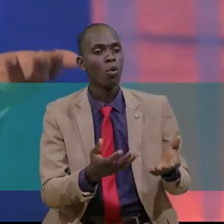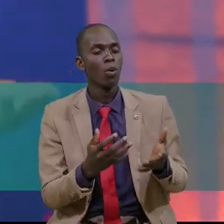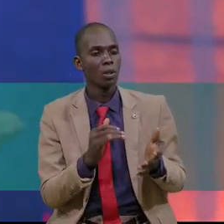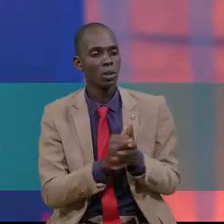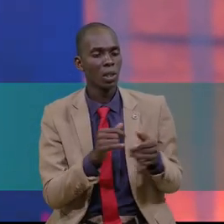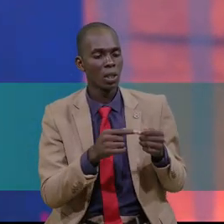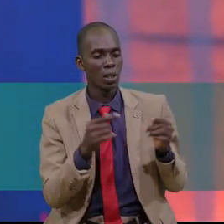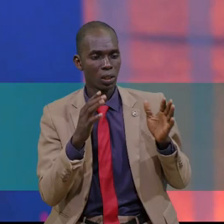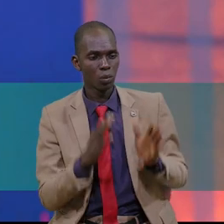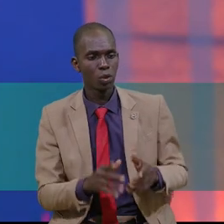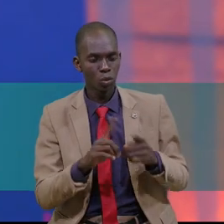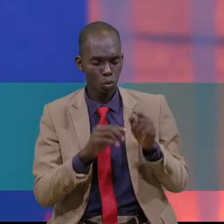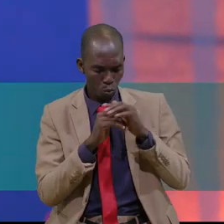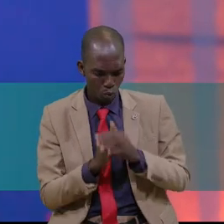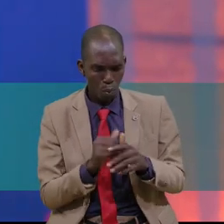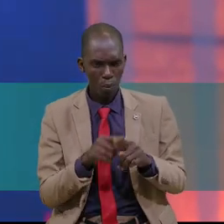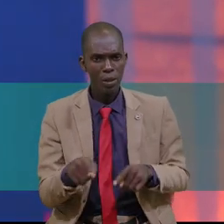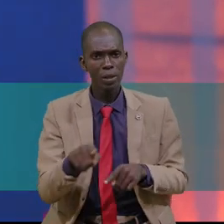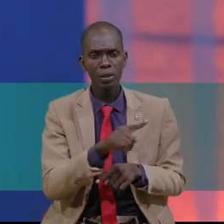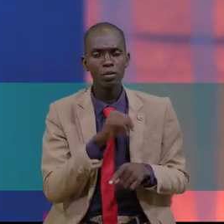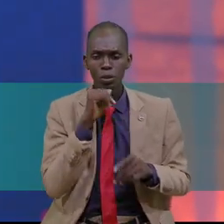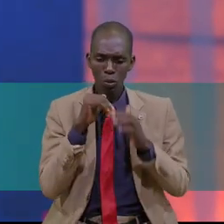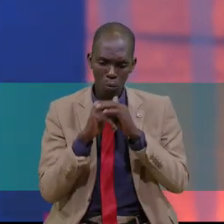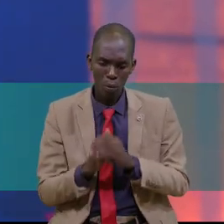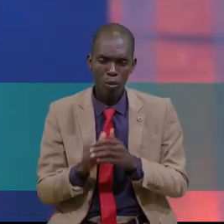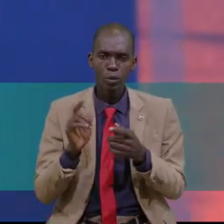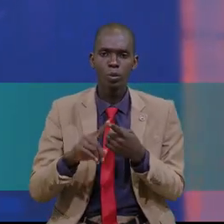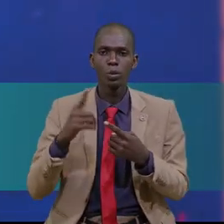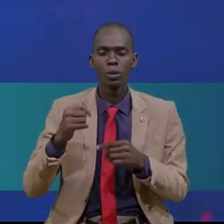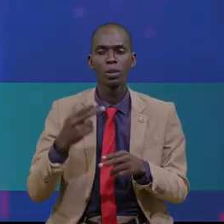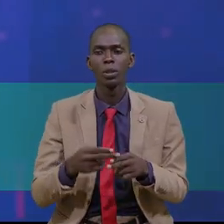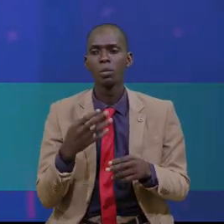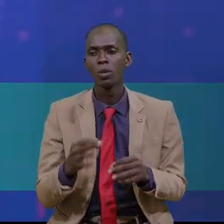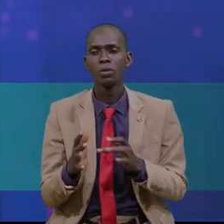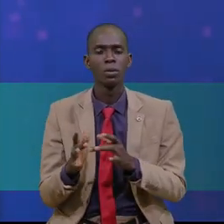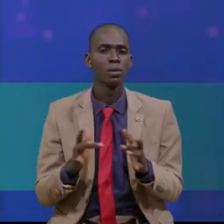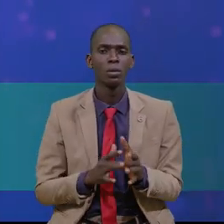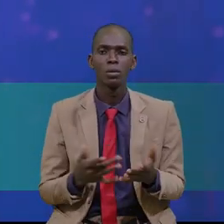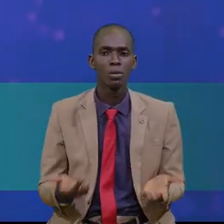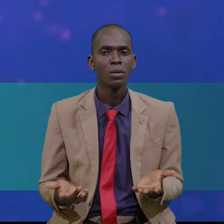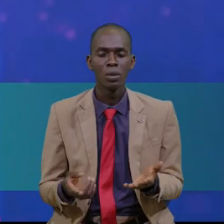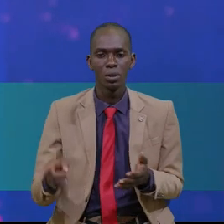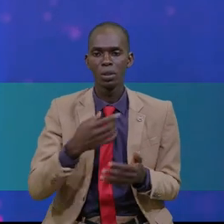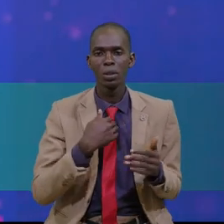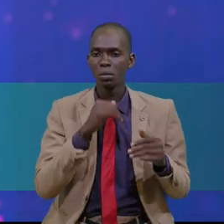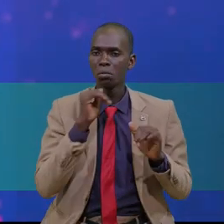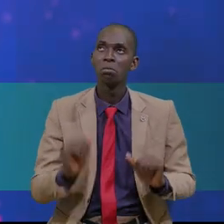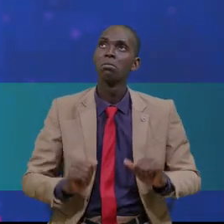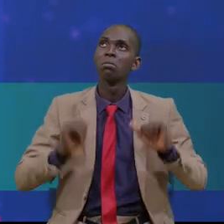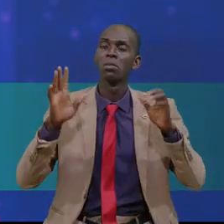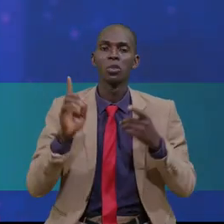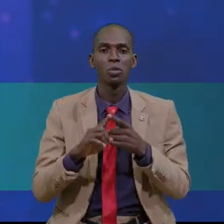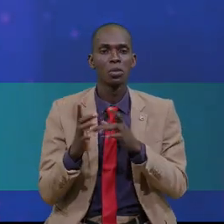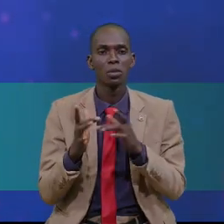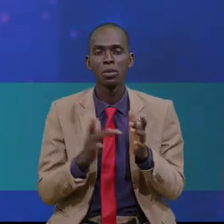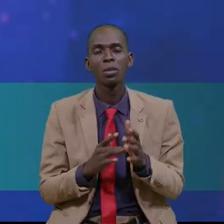and they are not bowing to the name of Jesus. They are not surrendered. All to Jesus I